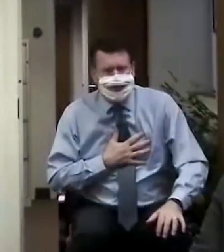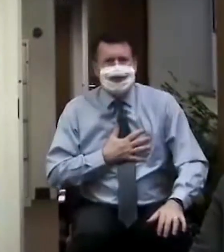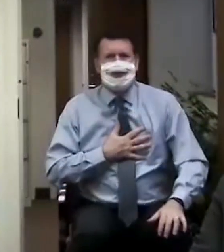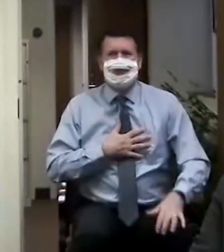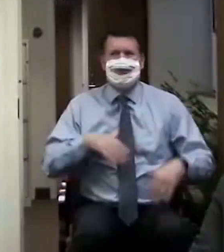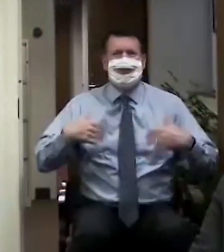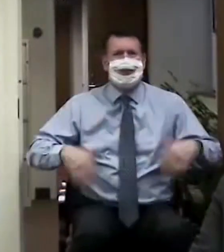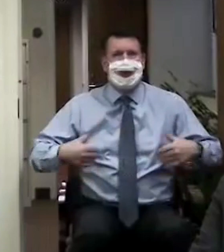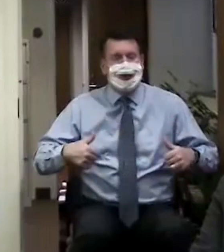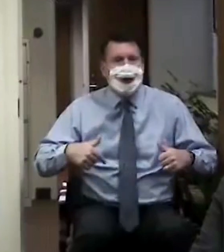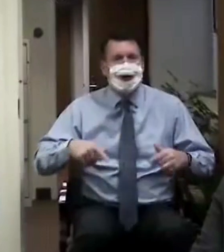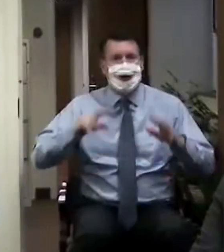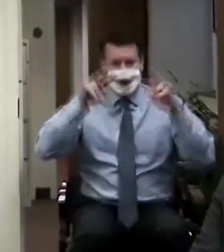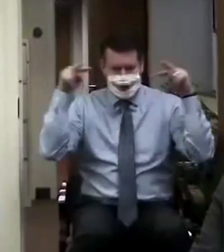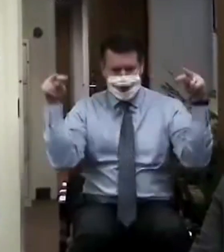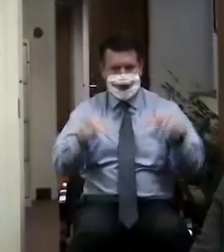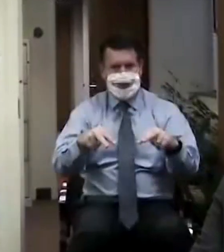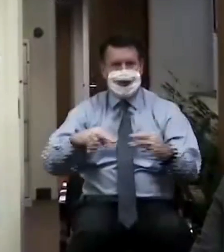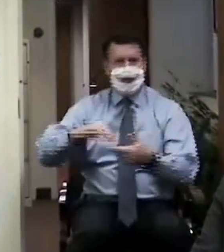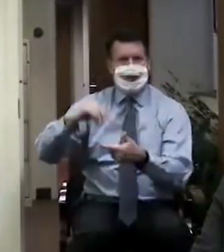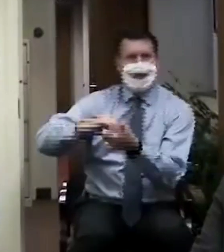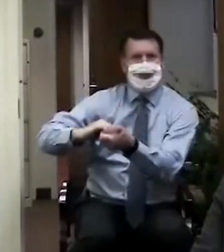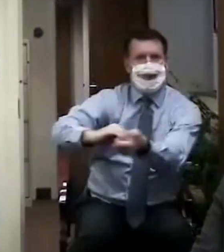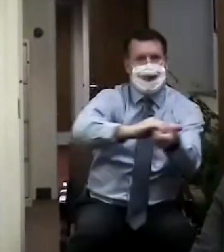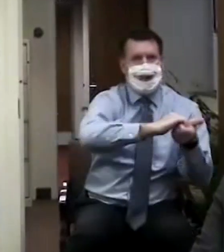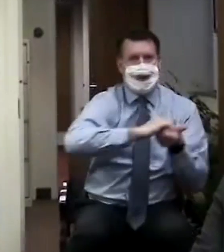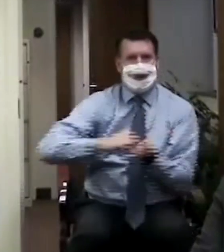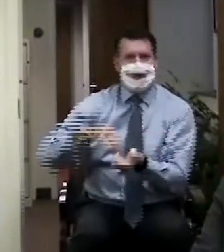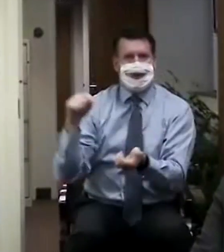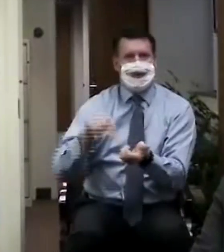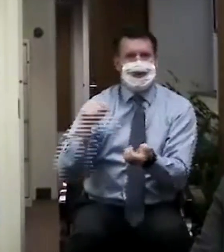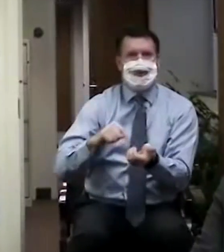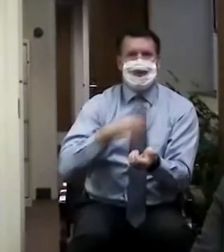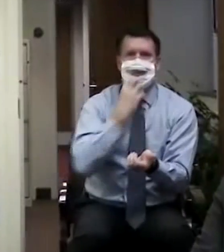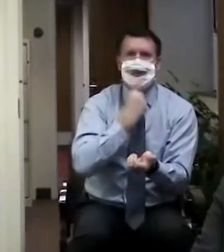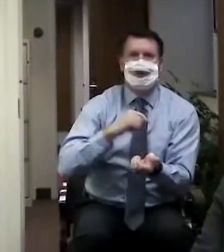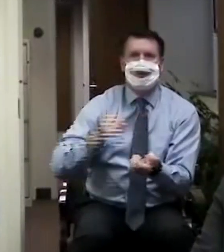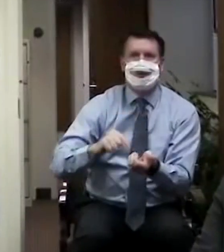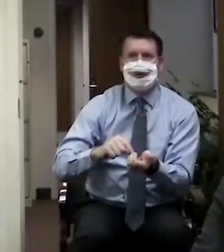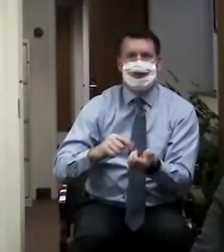It's just amazing the response as a whole that we've